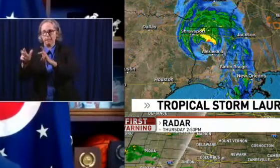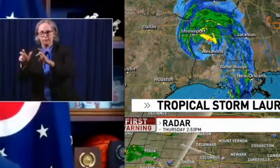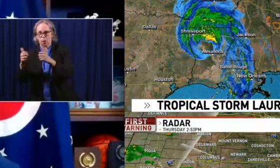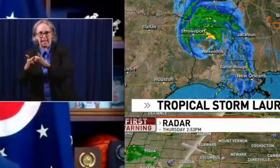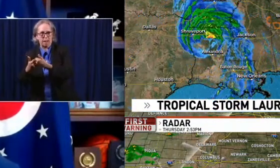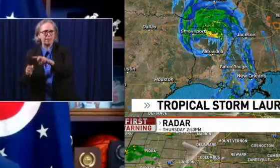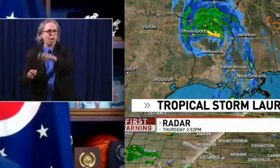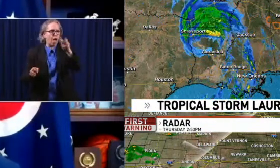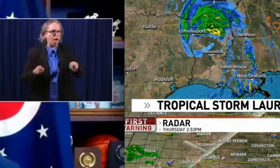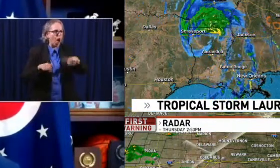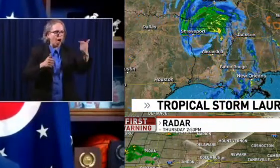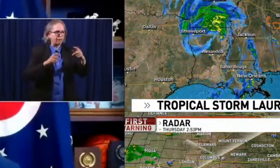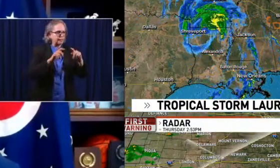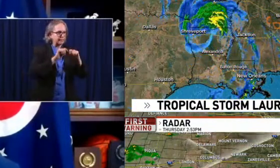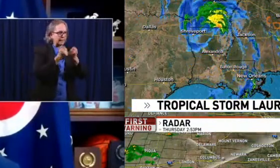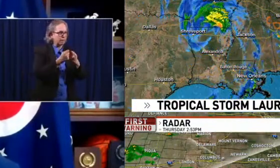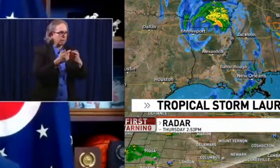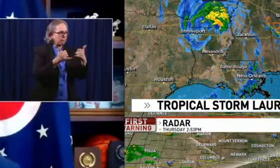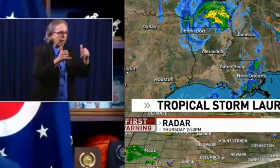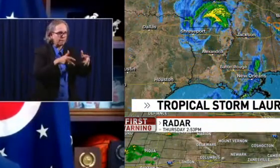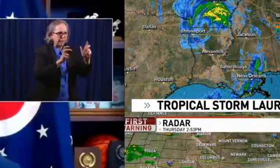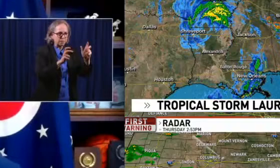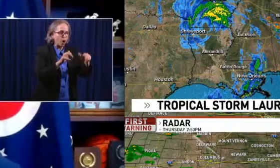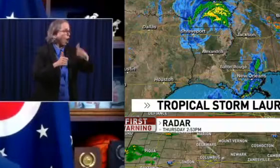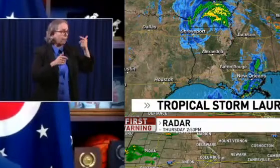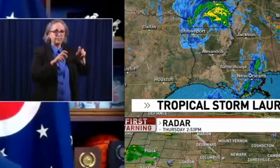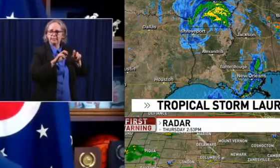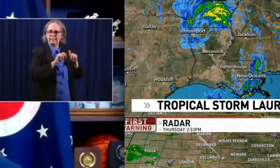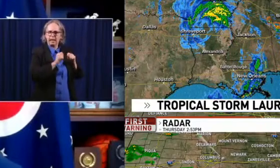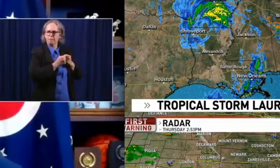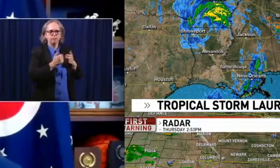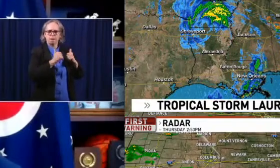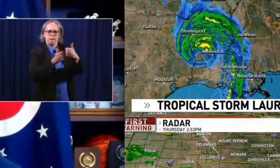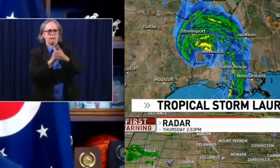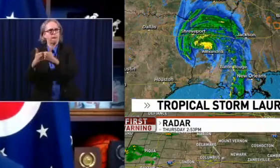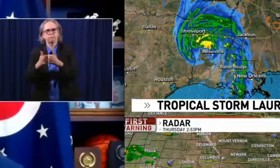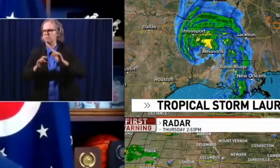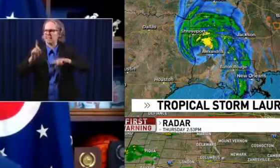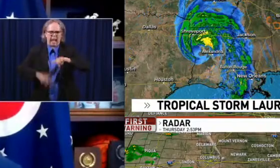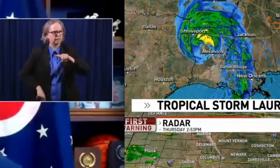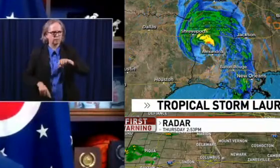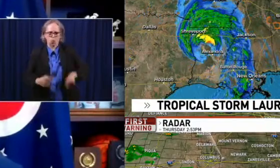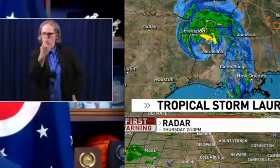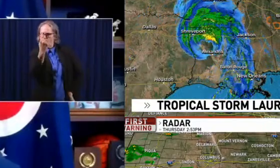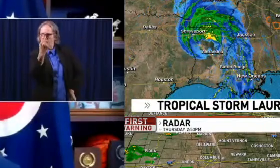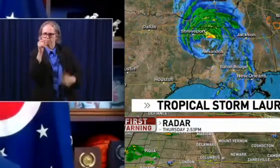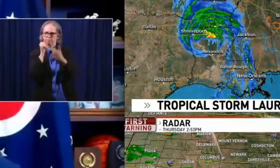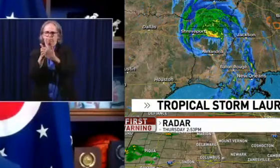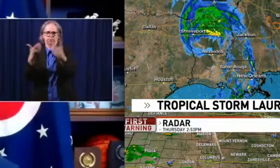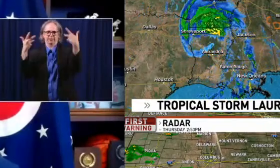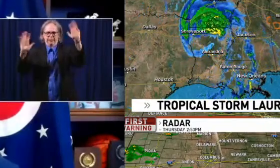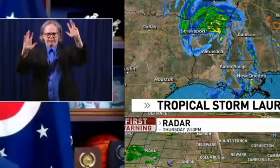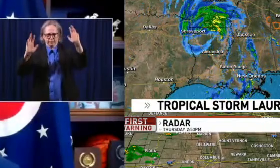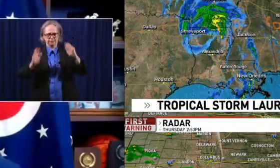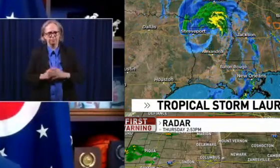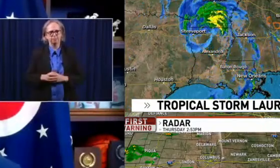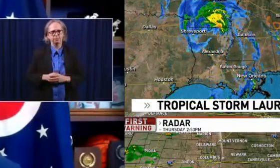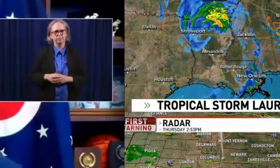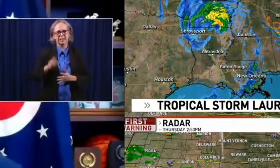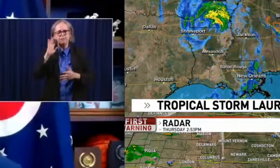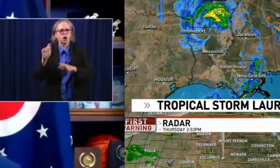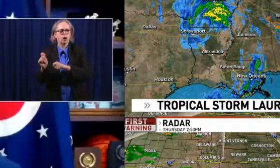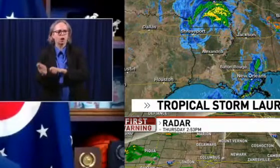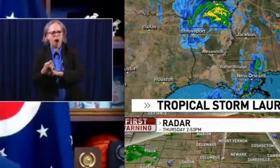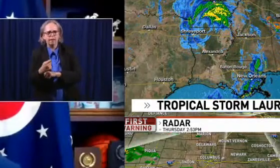matches or soccer matches in the same day. So it's focused on just the kind of sports like golf and cross country, where you may have